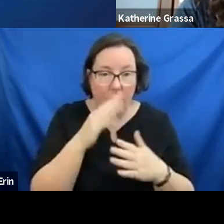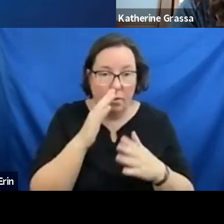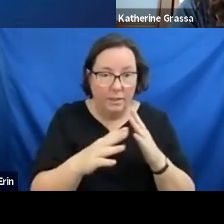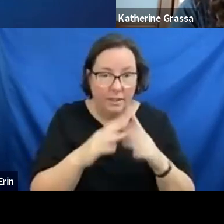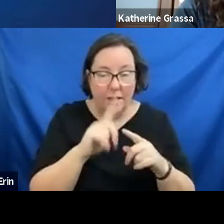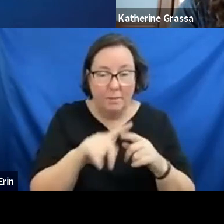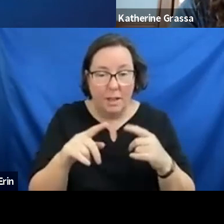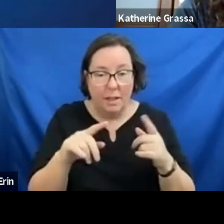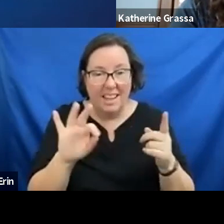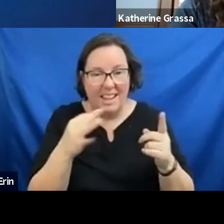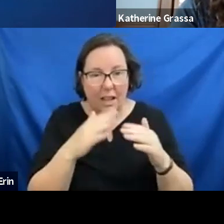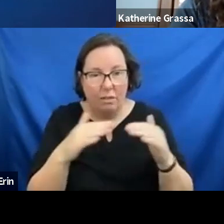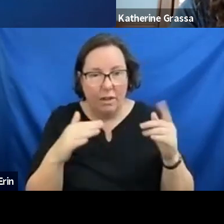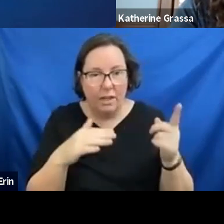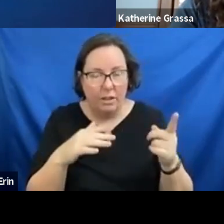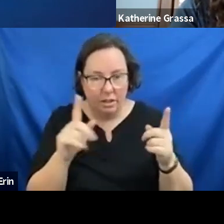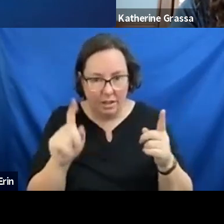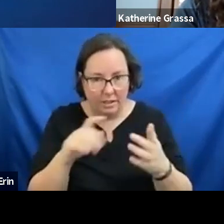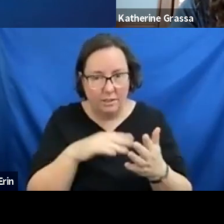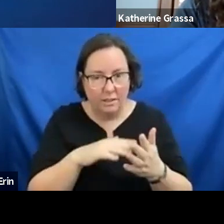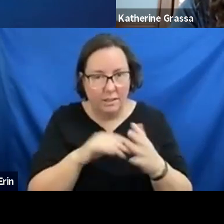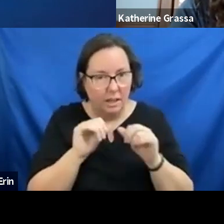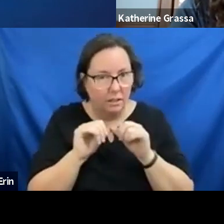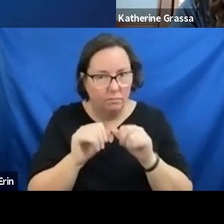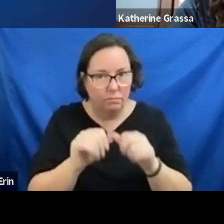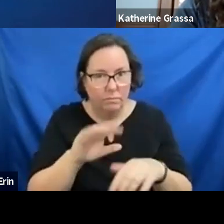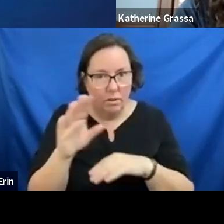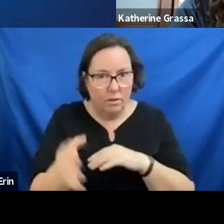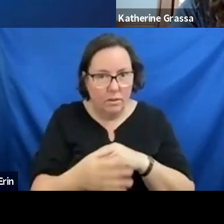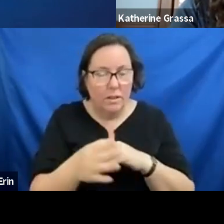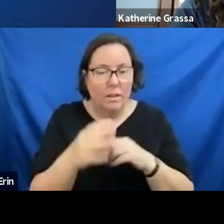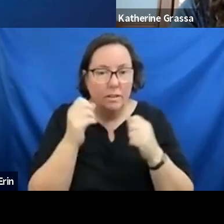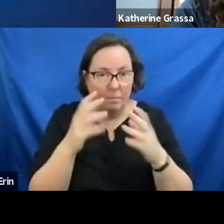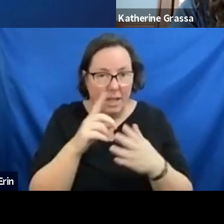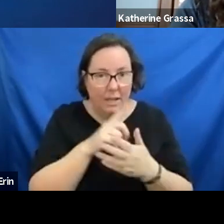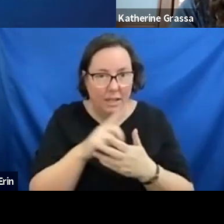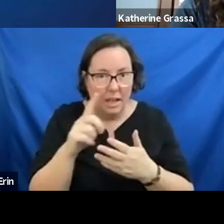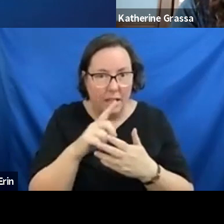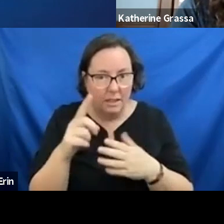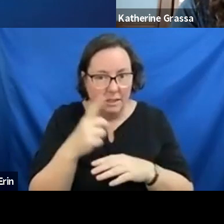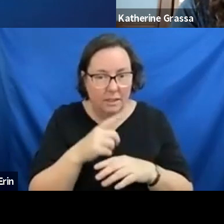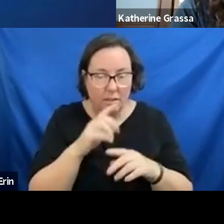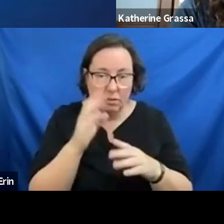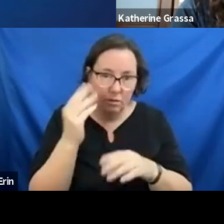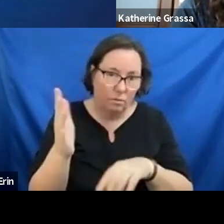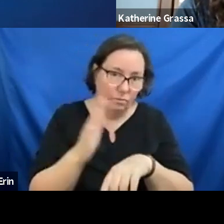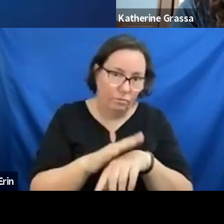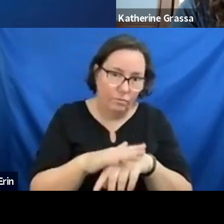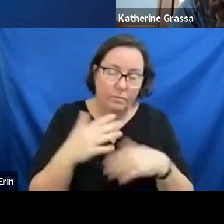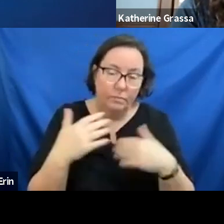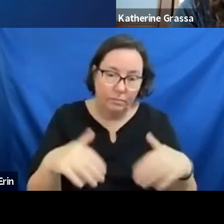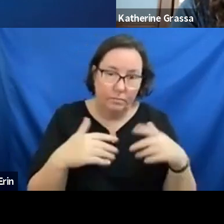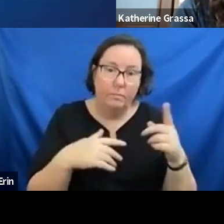as a 9th grader, he has to study until late night on many weekdays. So I just gave you this